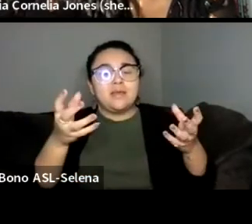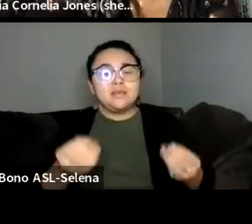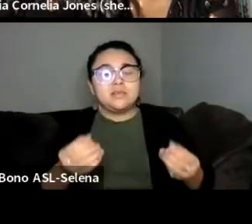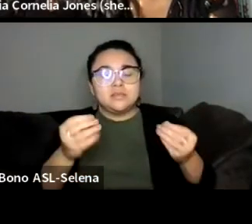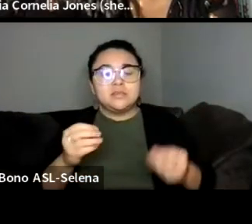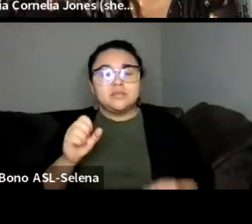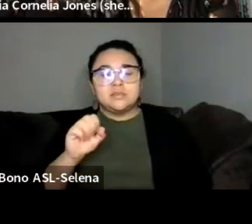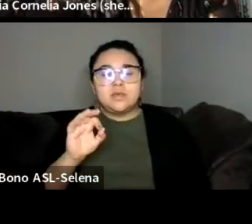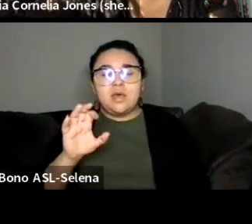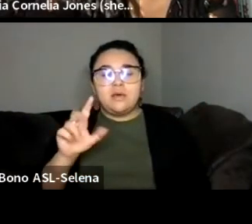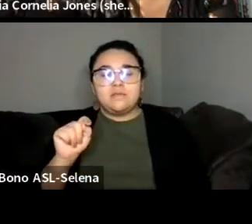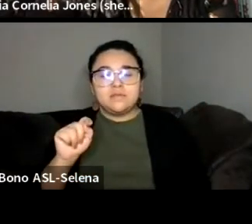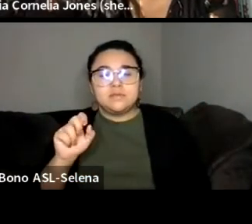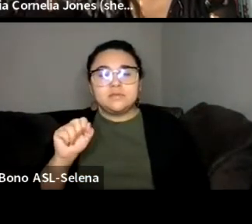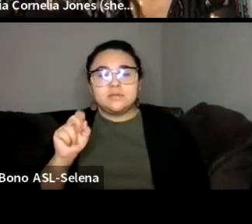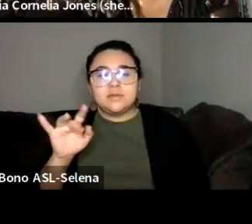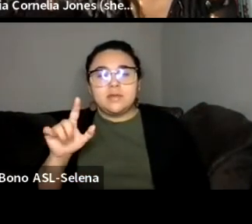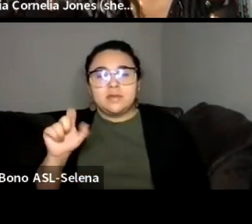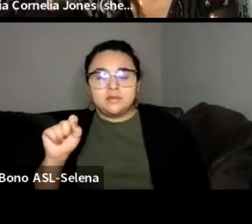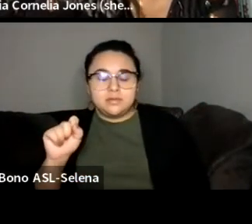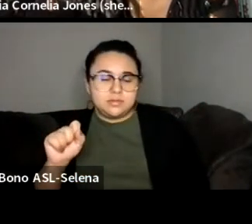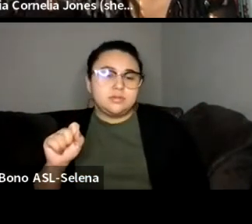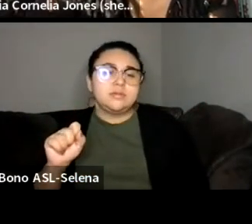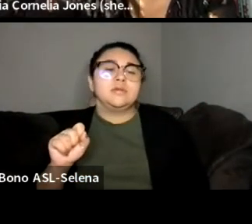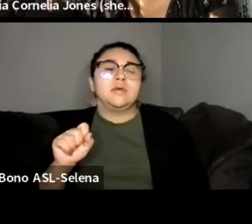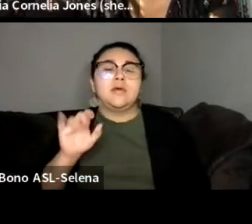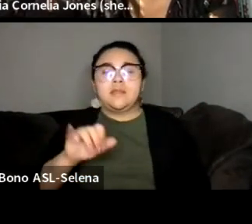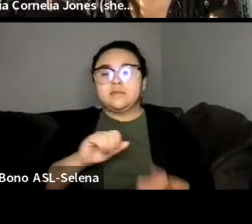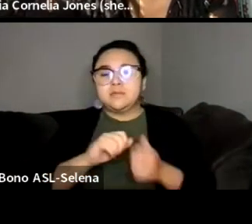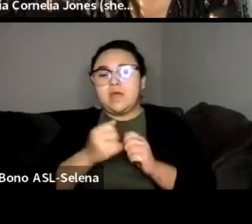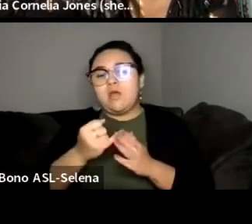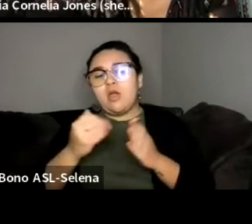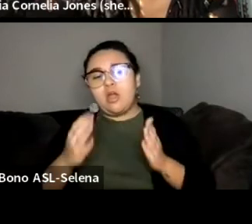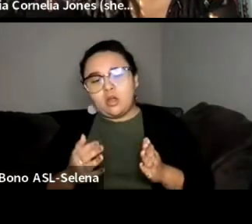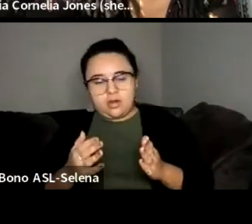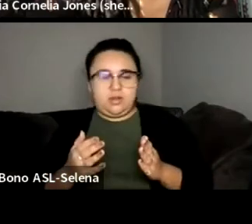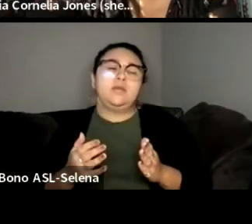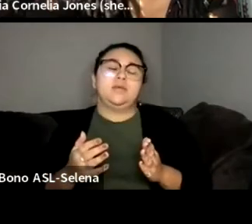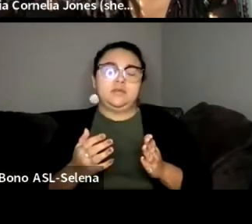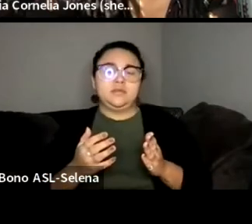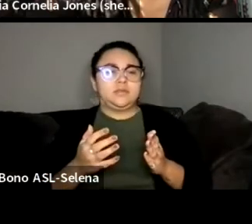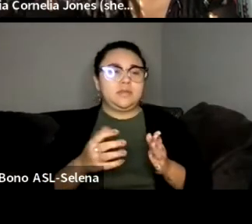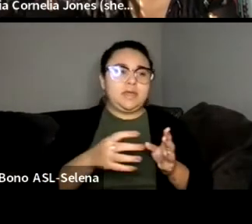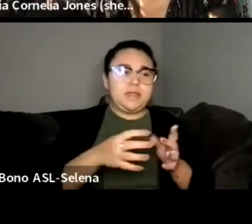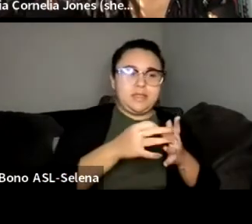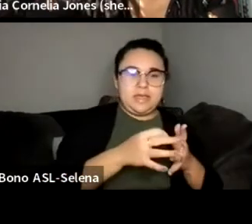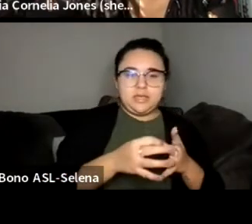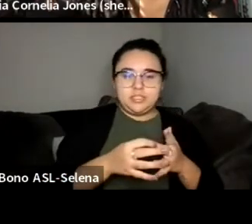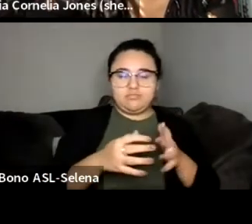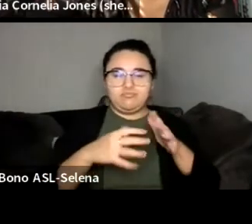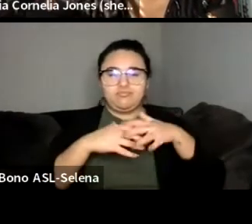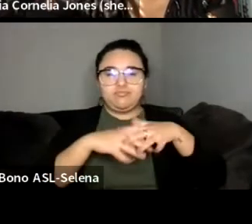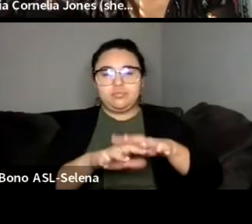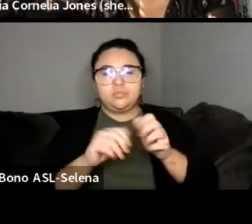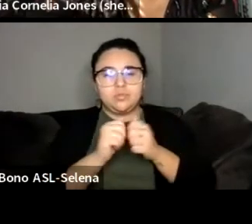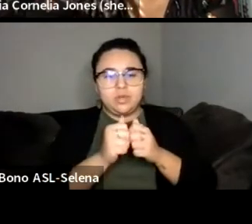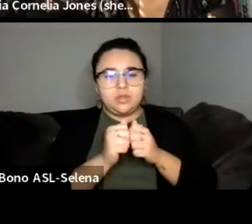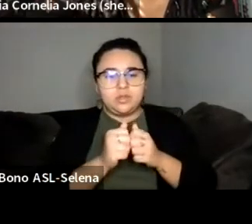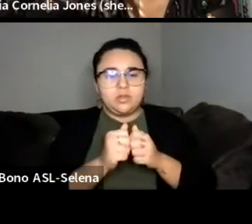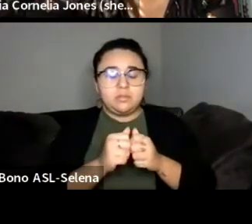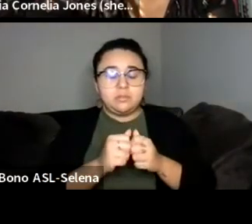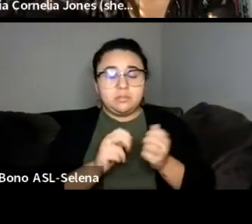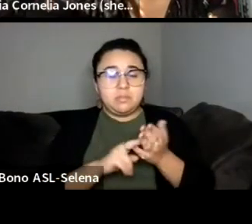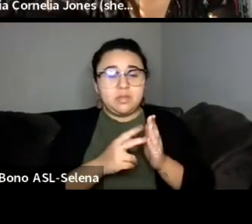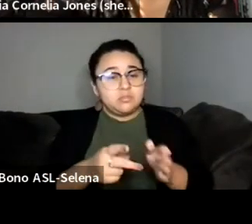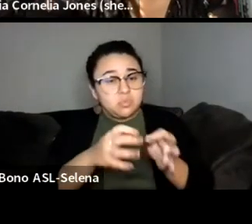doing as artists, really comes into play. So I think that that's just such a beautiful thing, and really want to lift that up, that it doesn't make you any less valid. And it, if